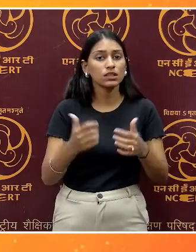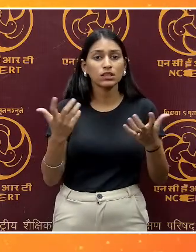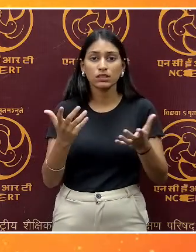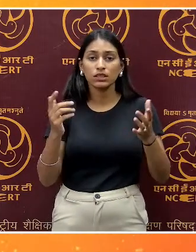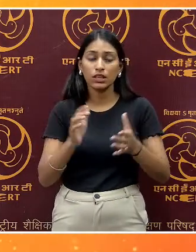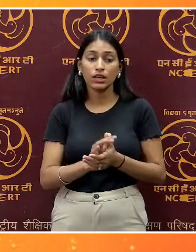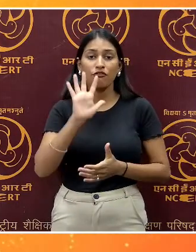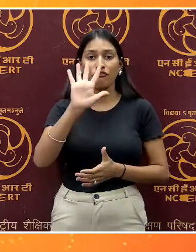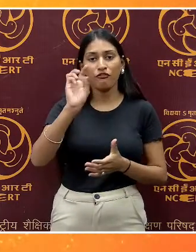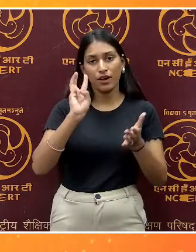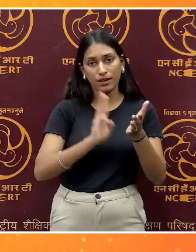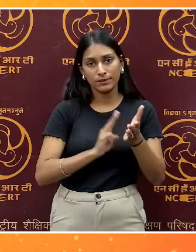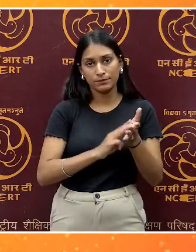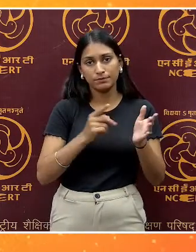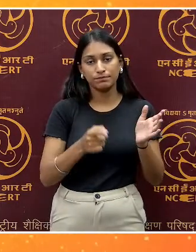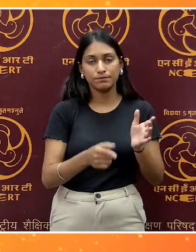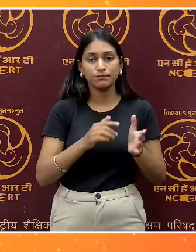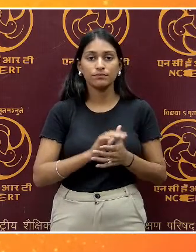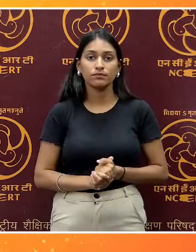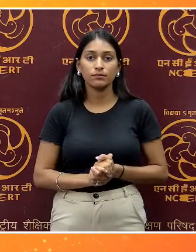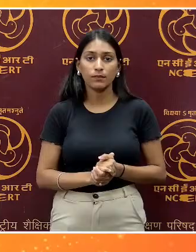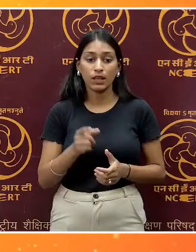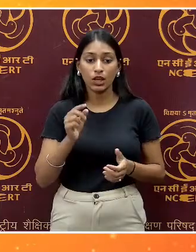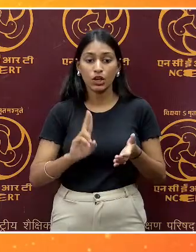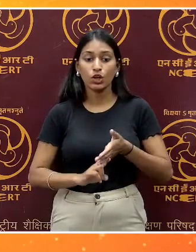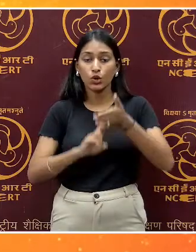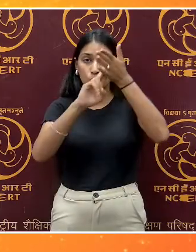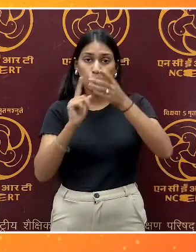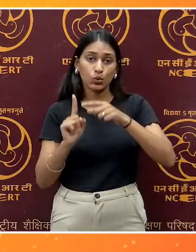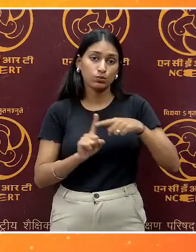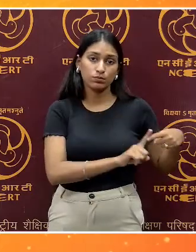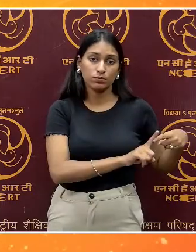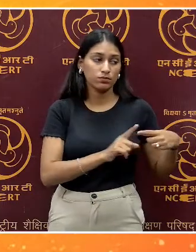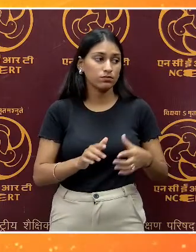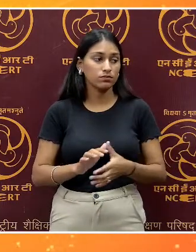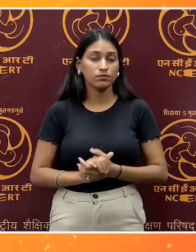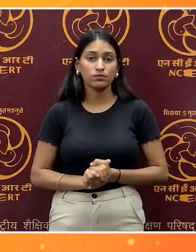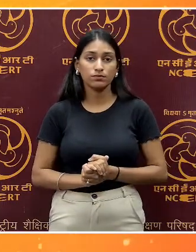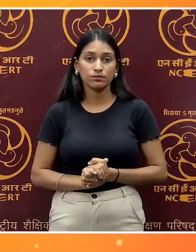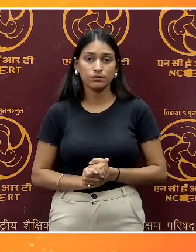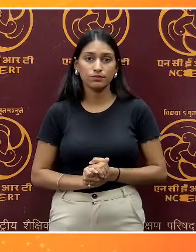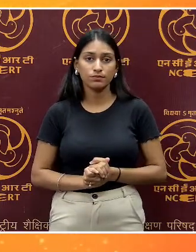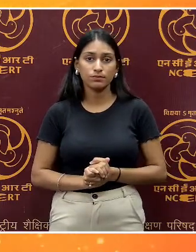5 meter theta degree north of east, as you can see in the diagram.